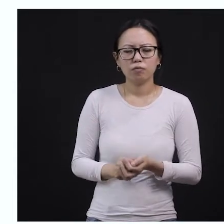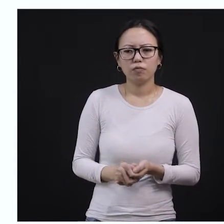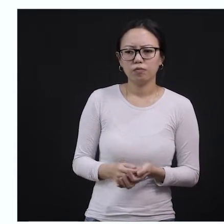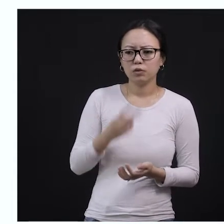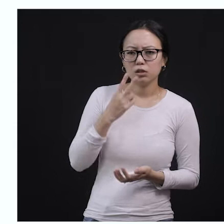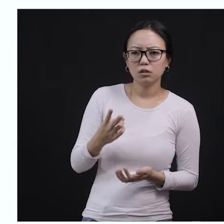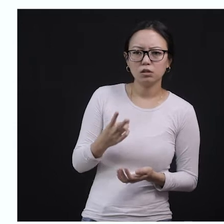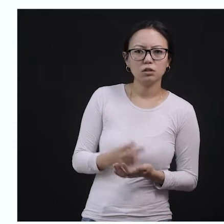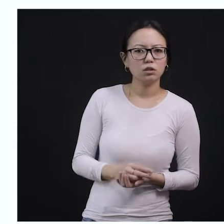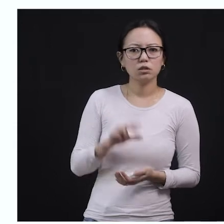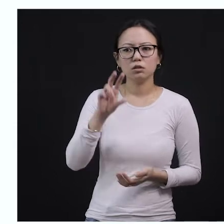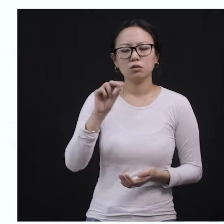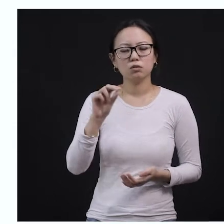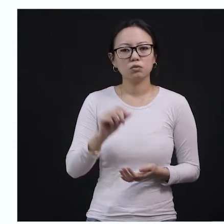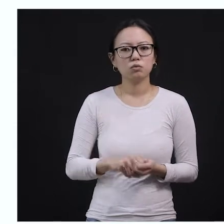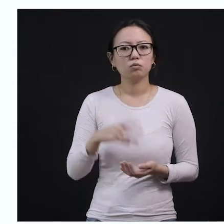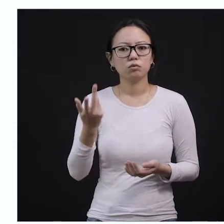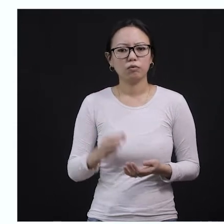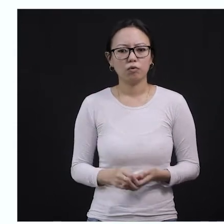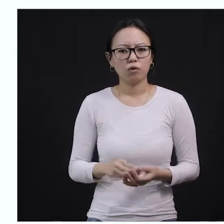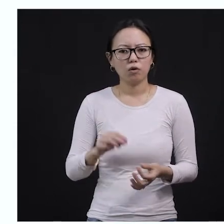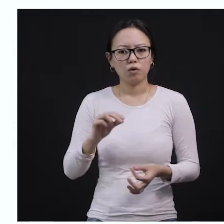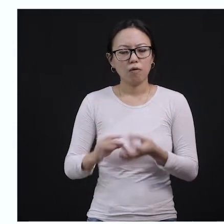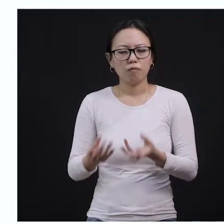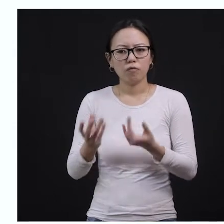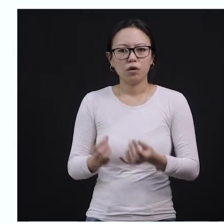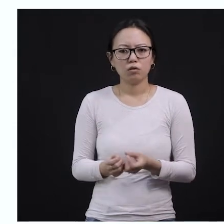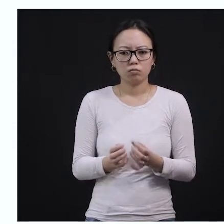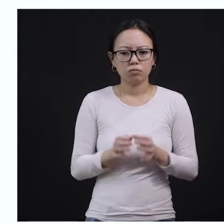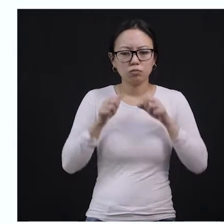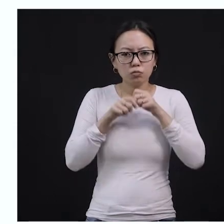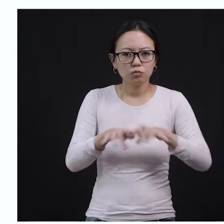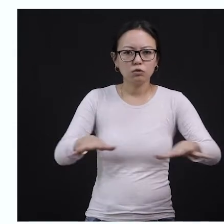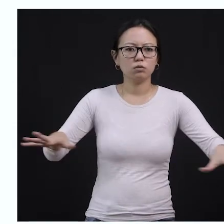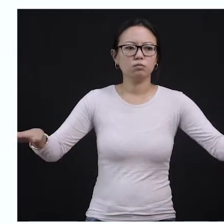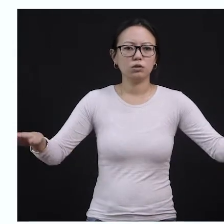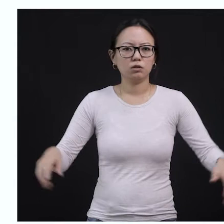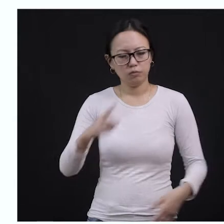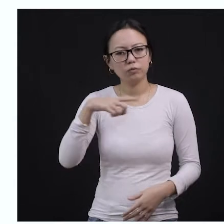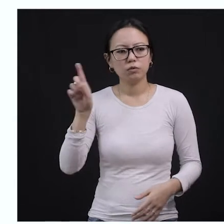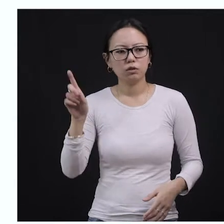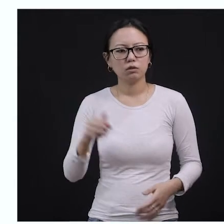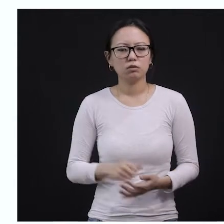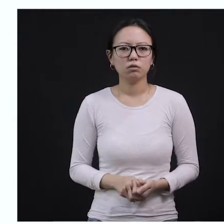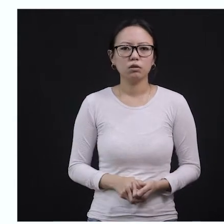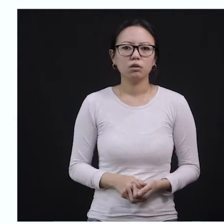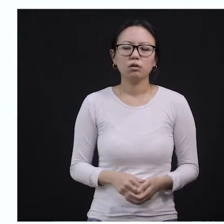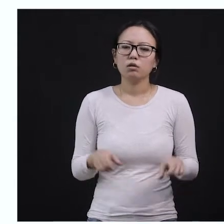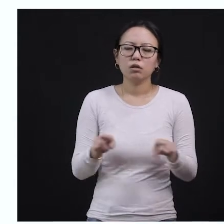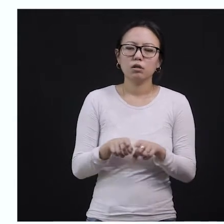huge damages, right? Some of the fires are caused naturally, all right? Like for example, the forest